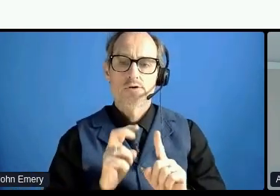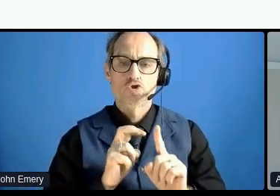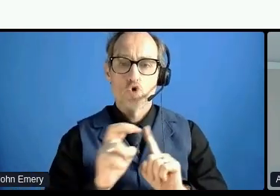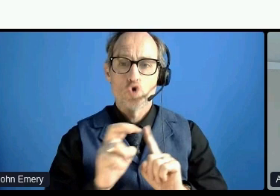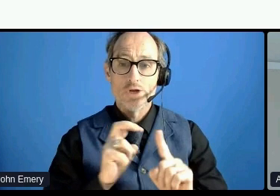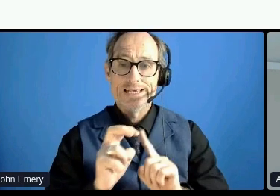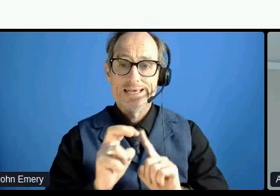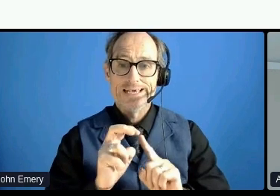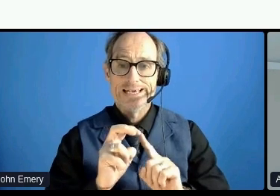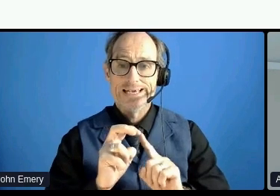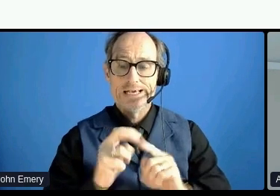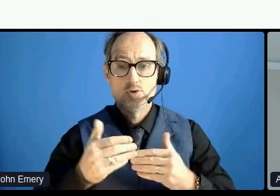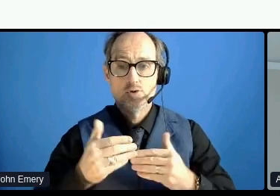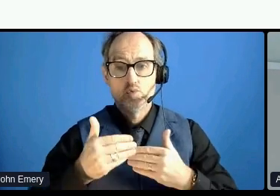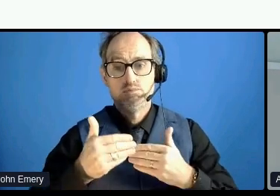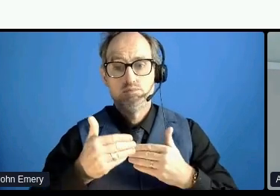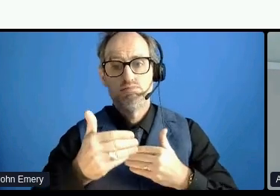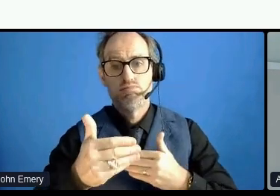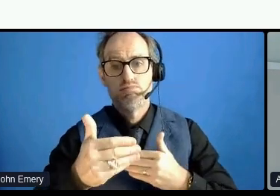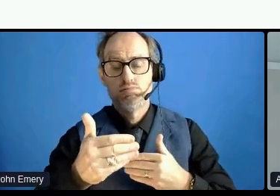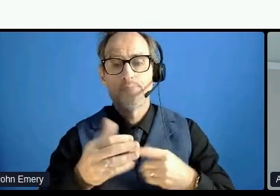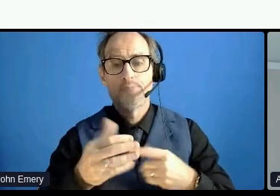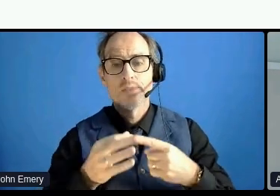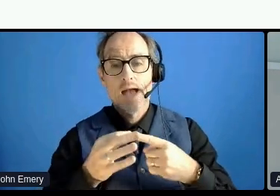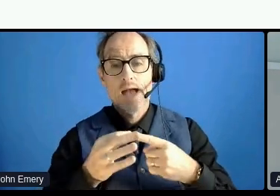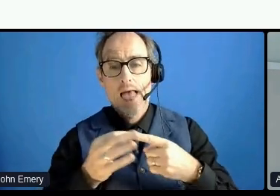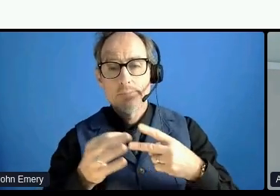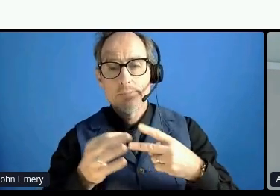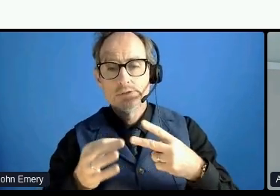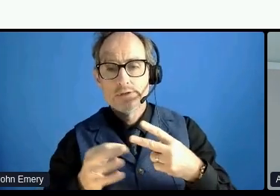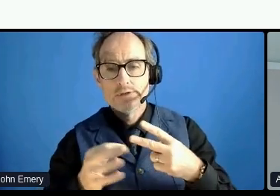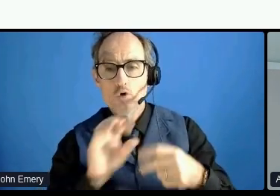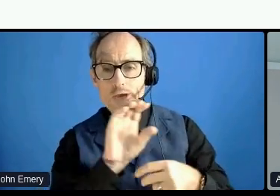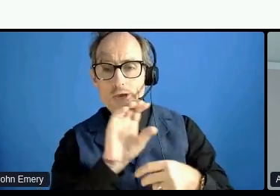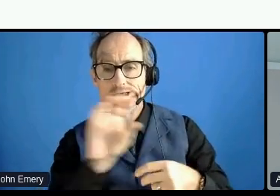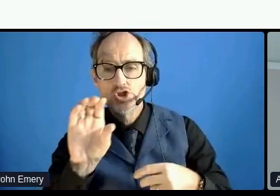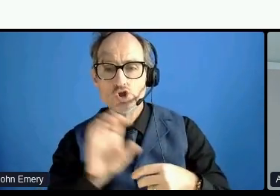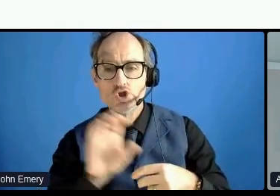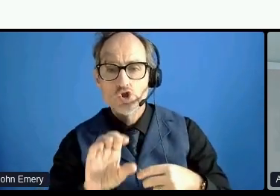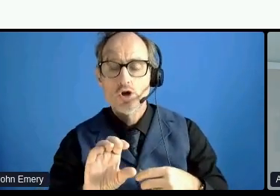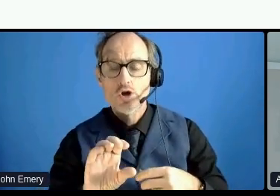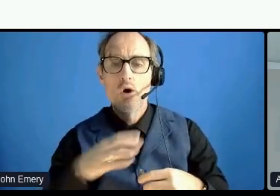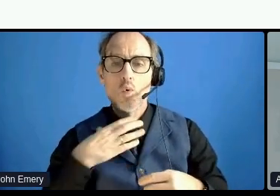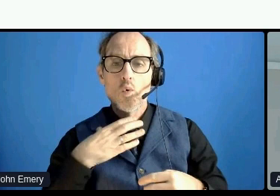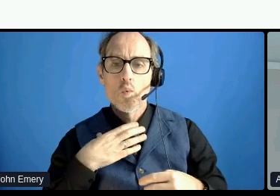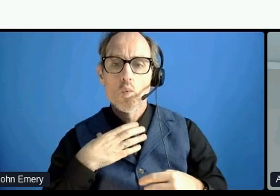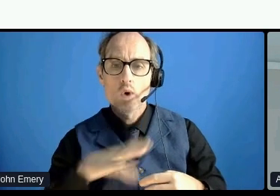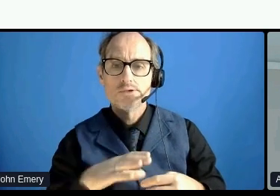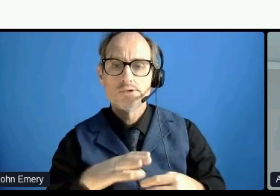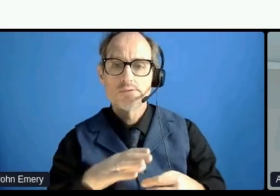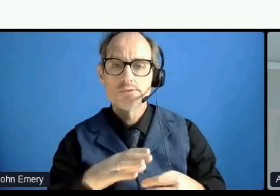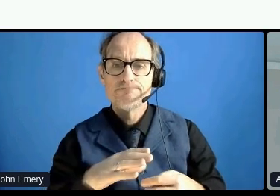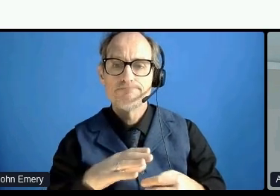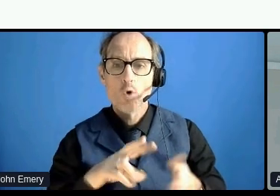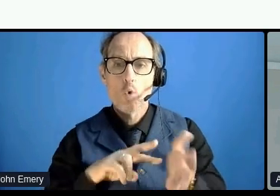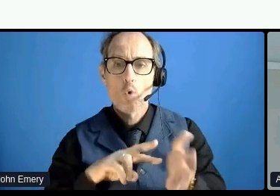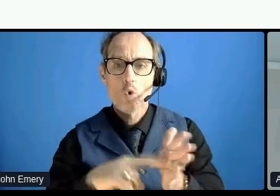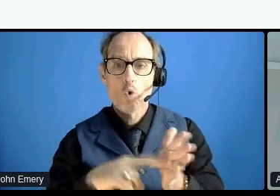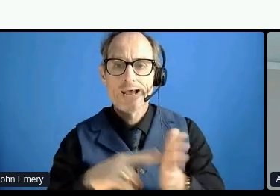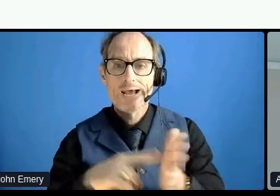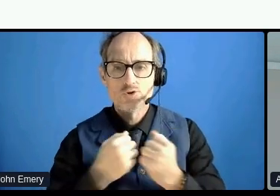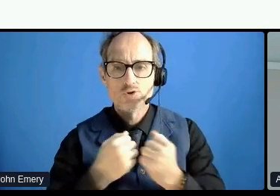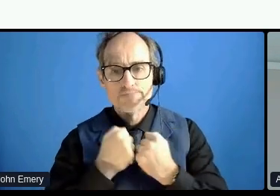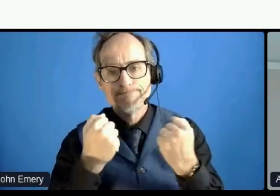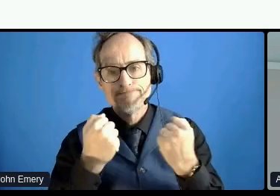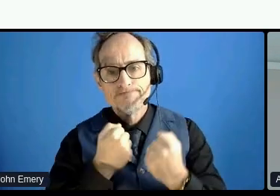each element in the process, we wanted organizations to be able to benchmark themselves. After all, how can you identify